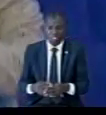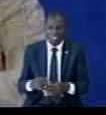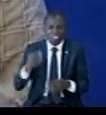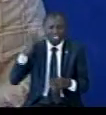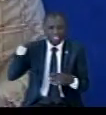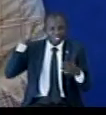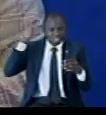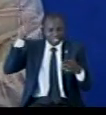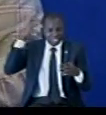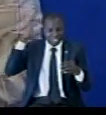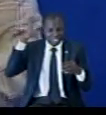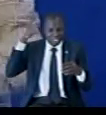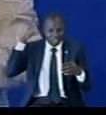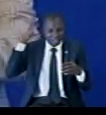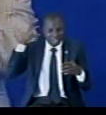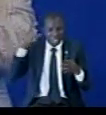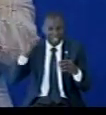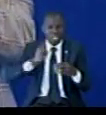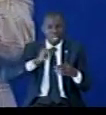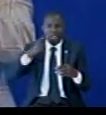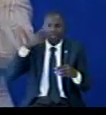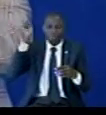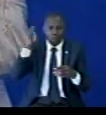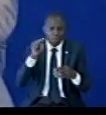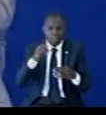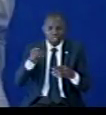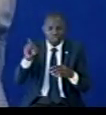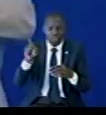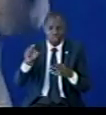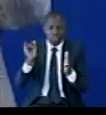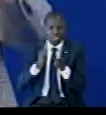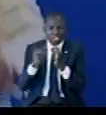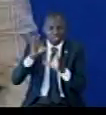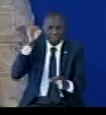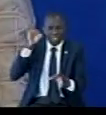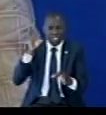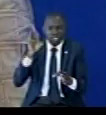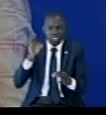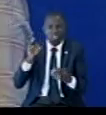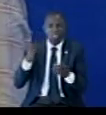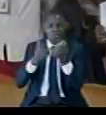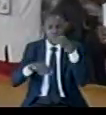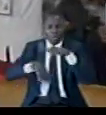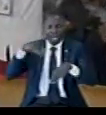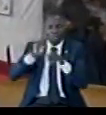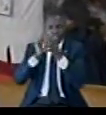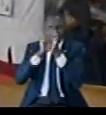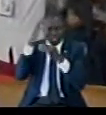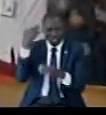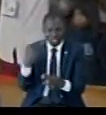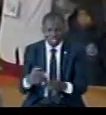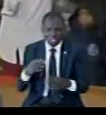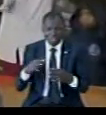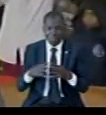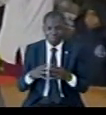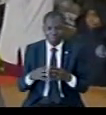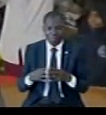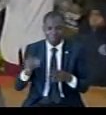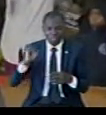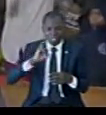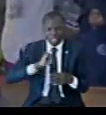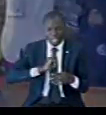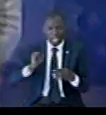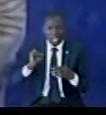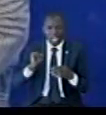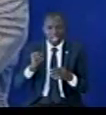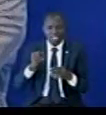Insanity, madness, I command that spirit, come out in Jesus' name. I pray for